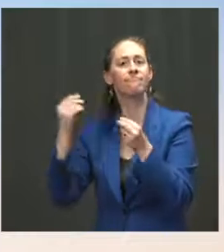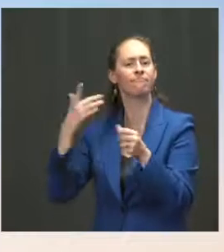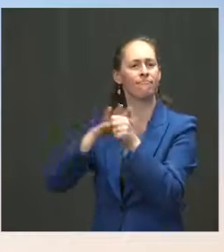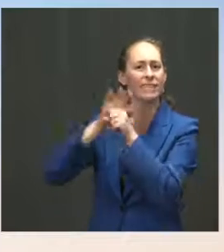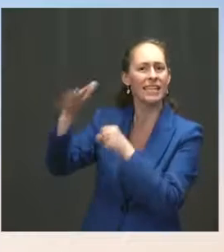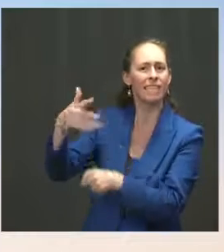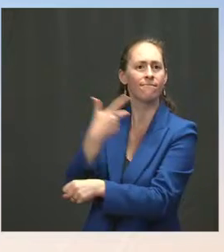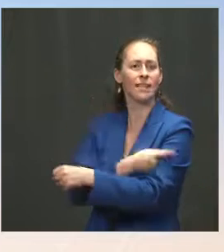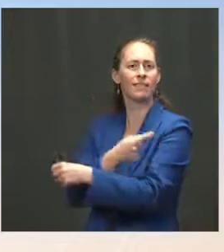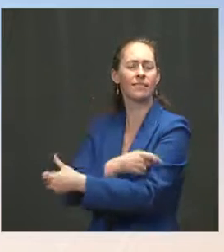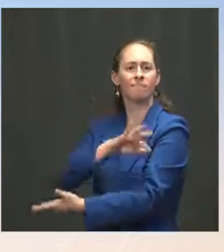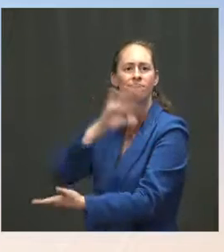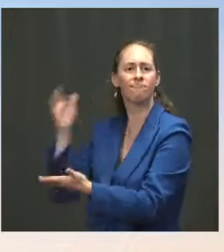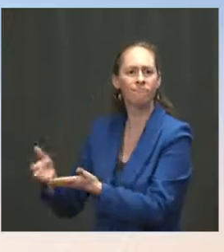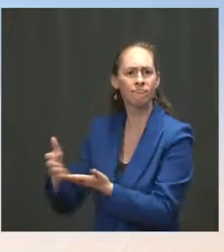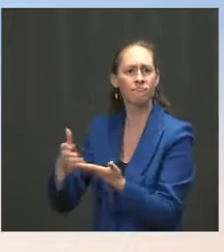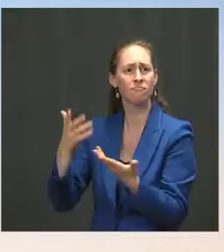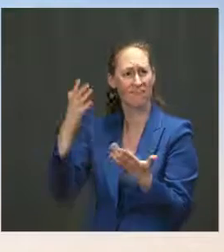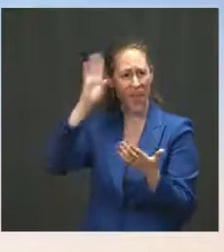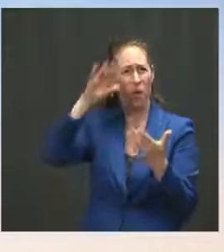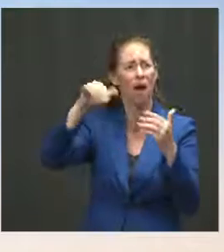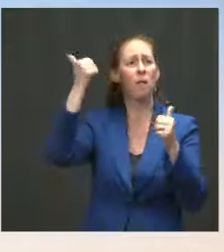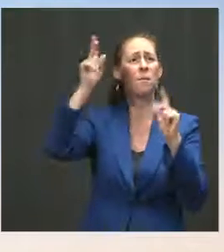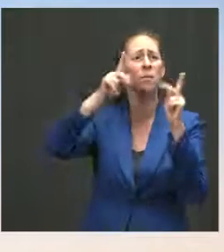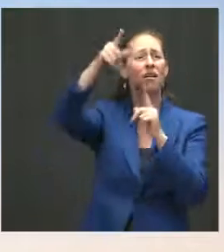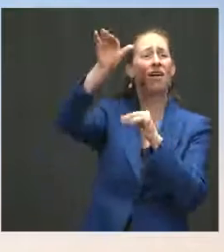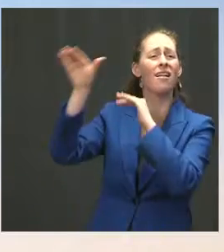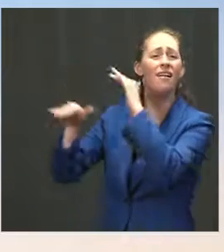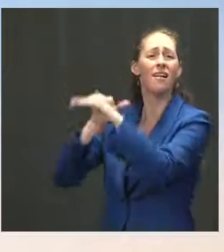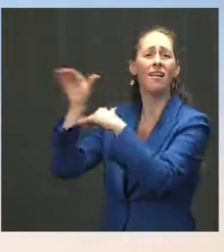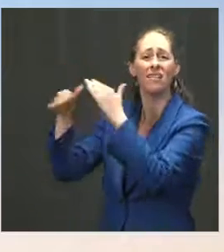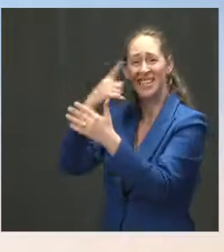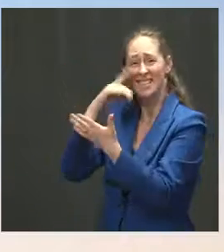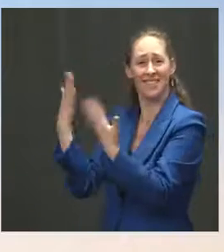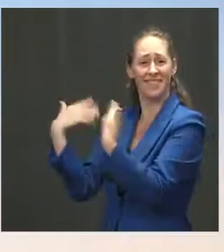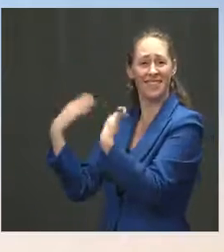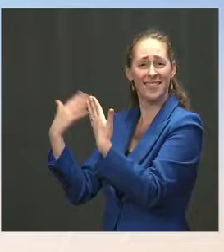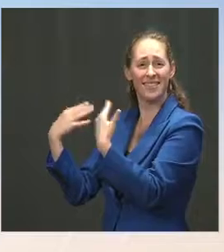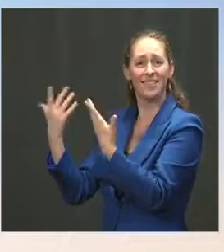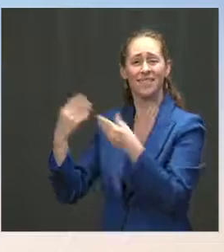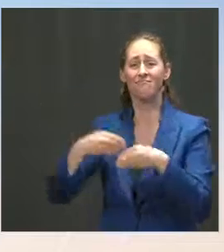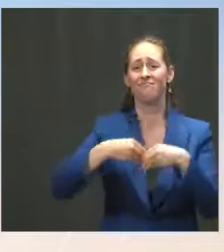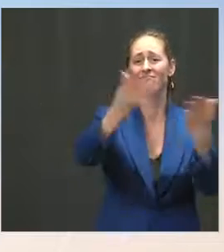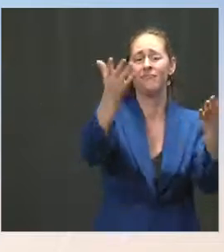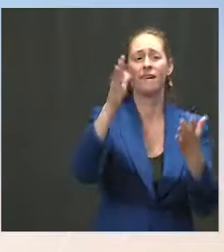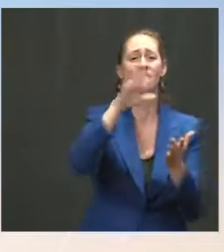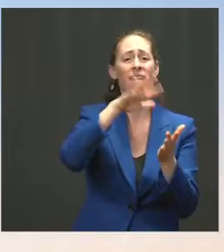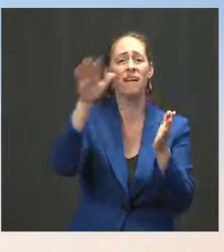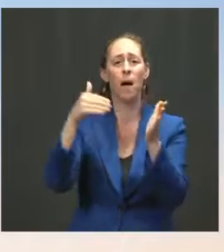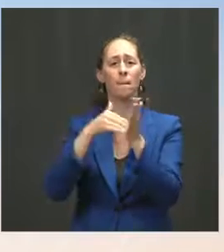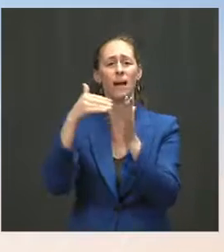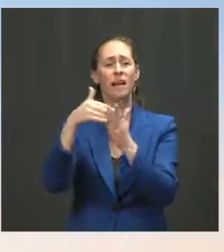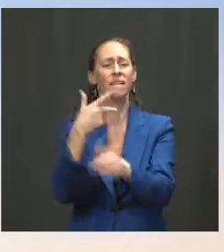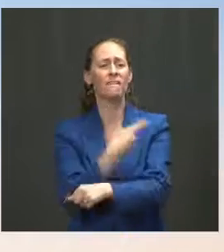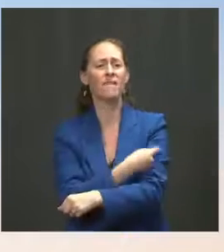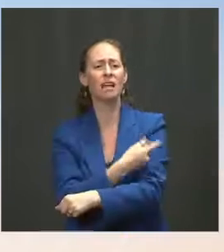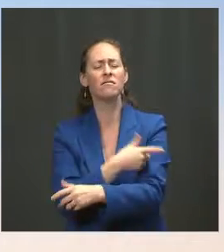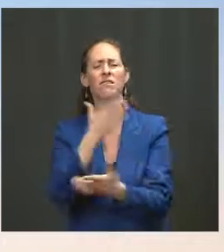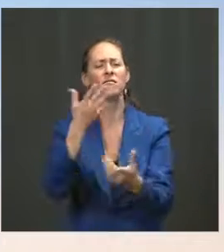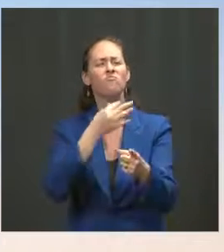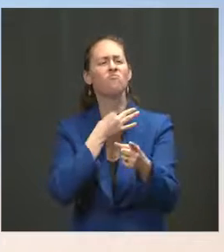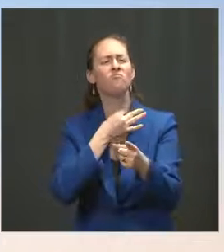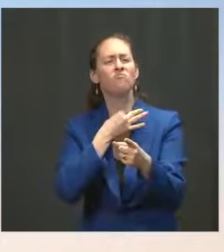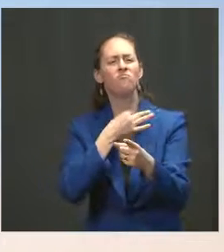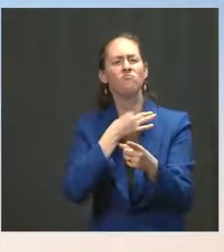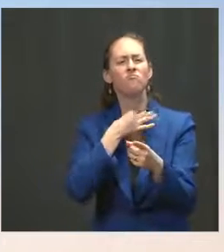export the 55 million stockpiled vaccine doses abroad. Can you remind us what the plan is for that stockpile? Is it